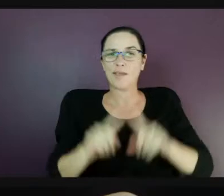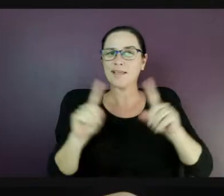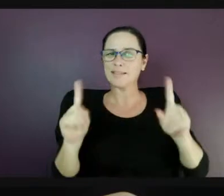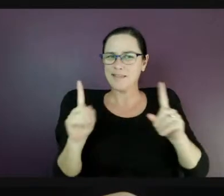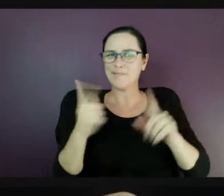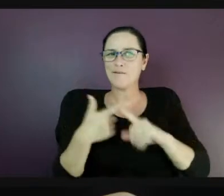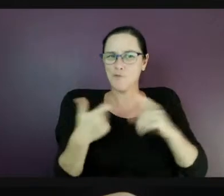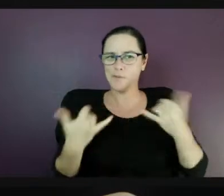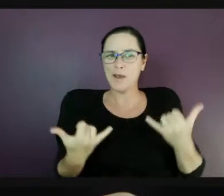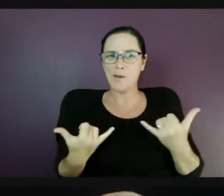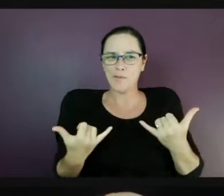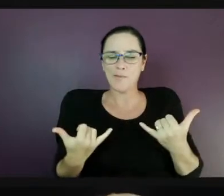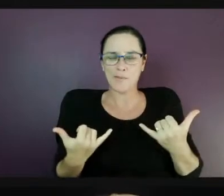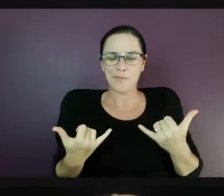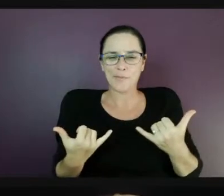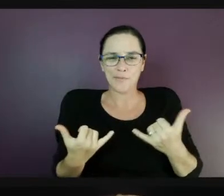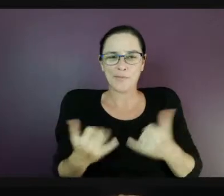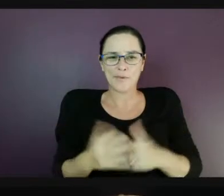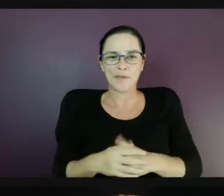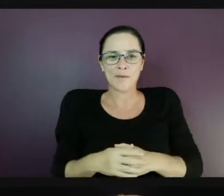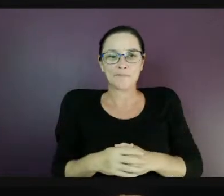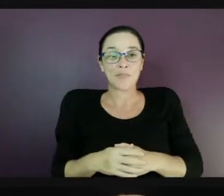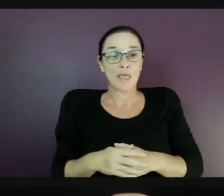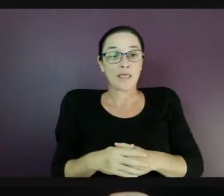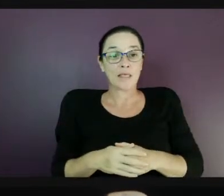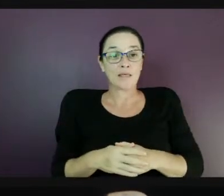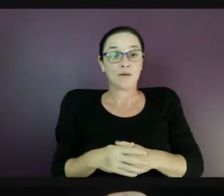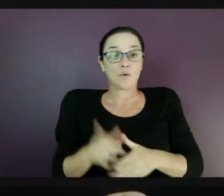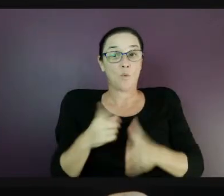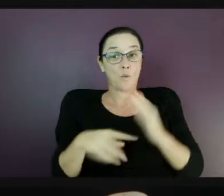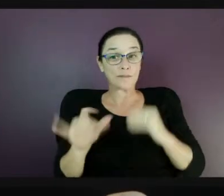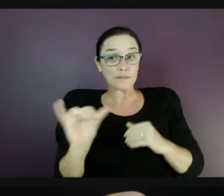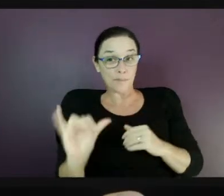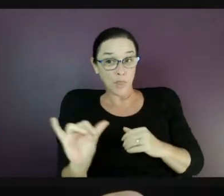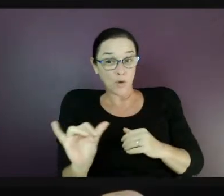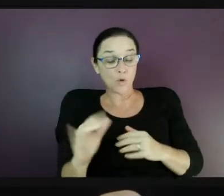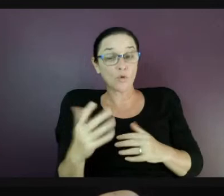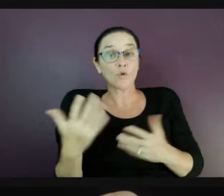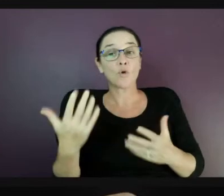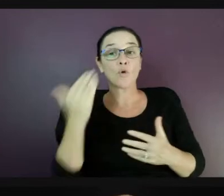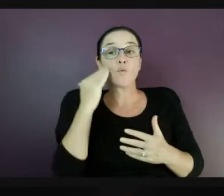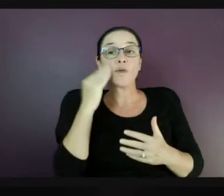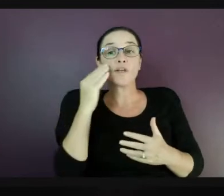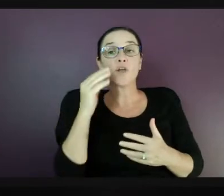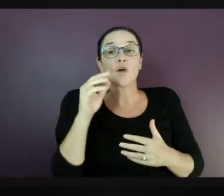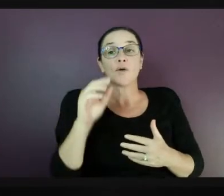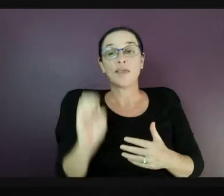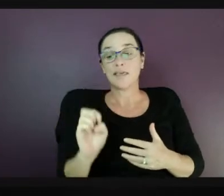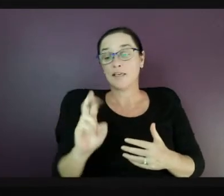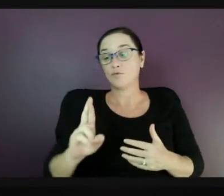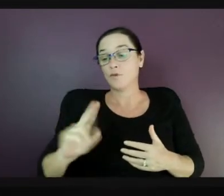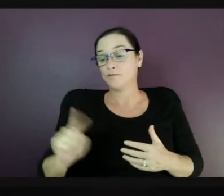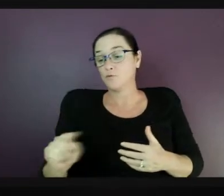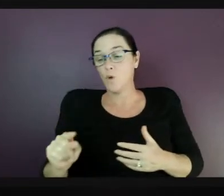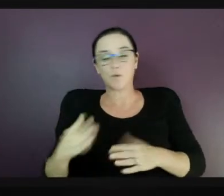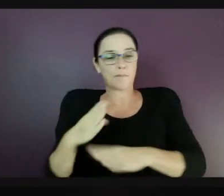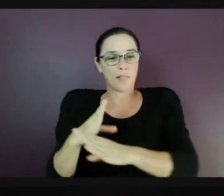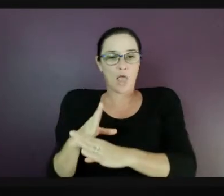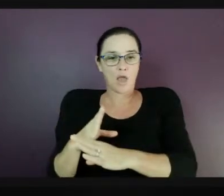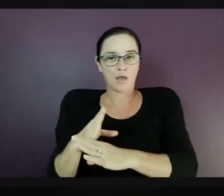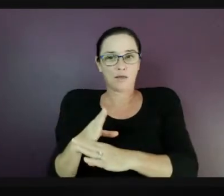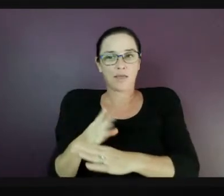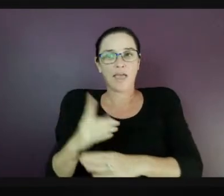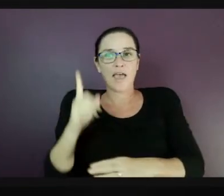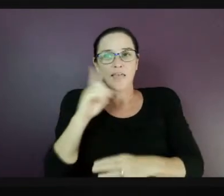now. The similarities are, we know that East Rift Zone is blocked. At that point, it was there. Today, I believe it's somewhere